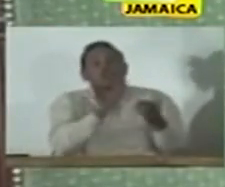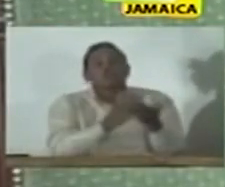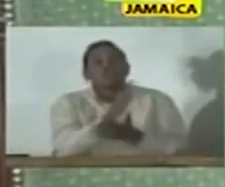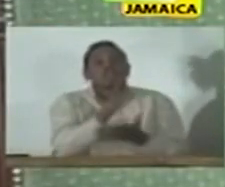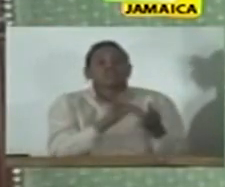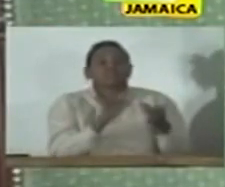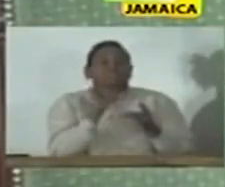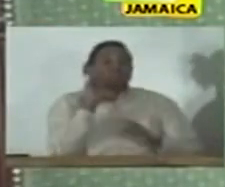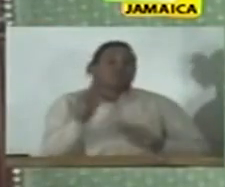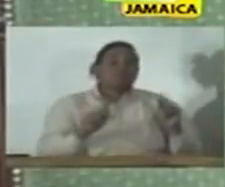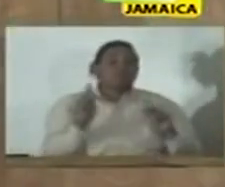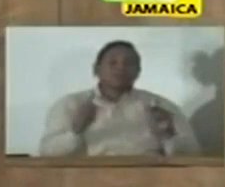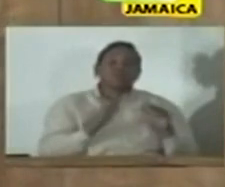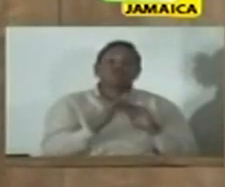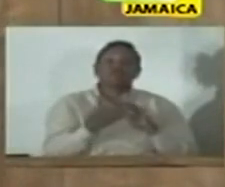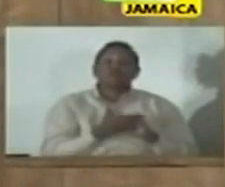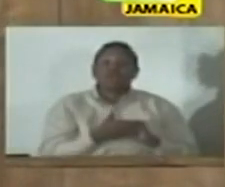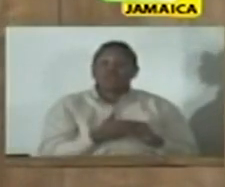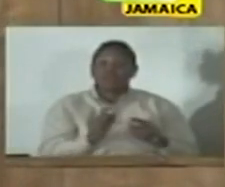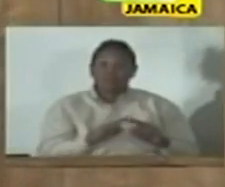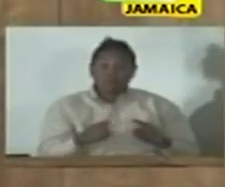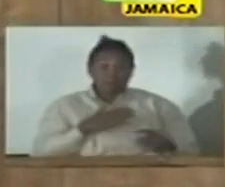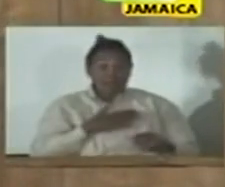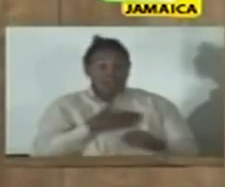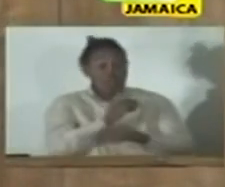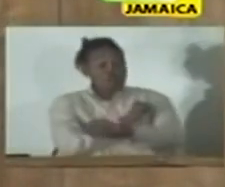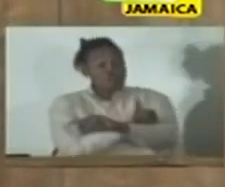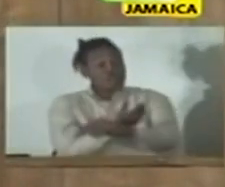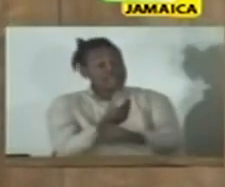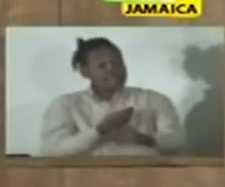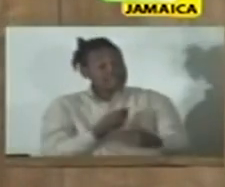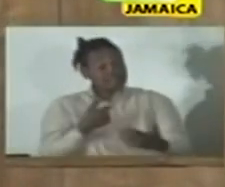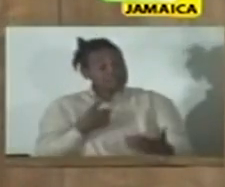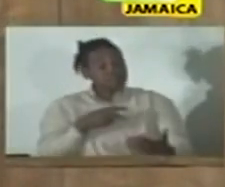behalf of the people of Jamaica. But my authority gives me